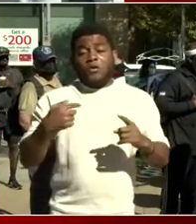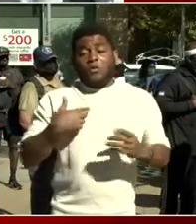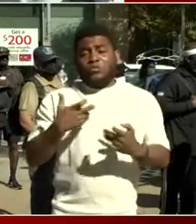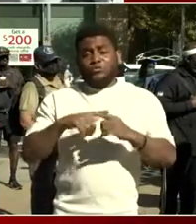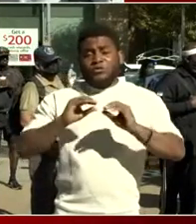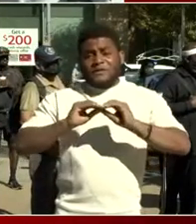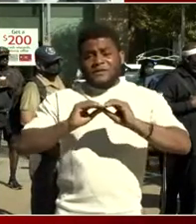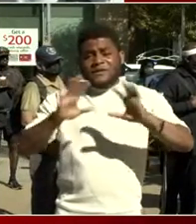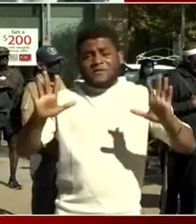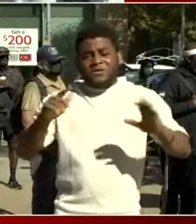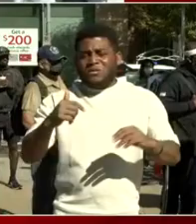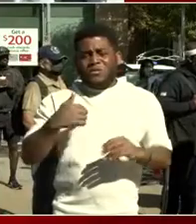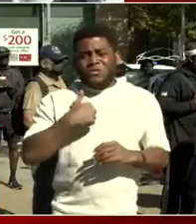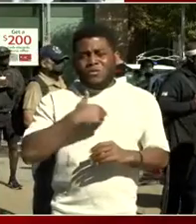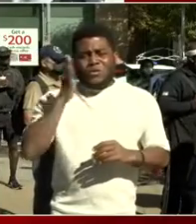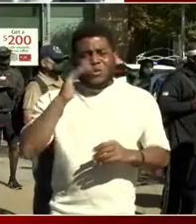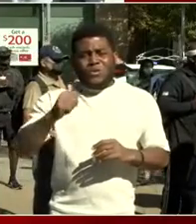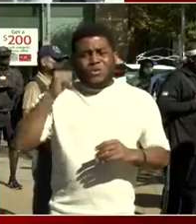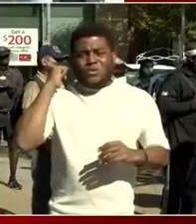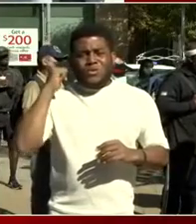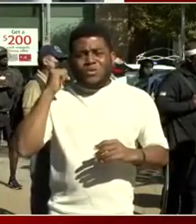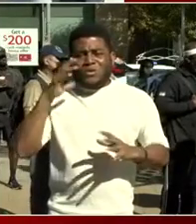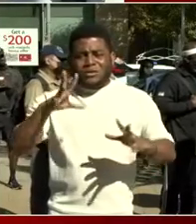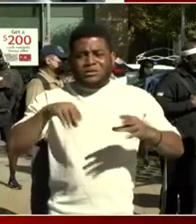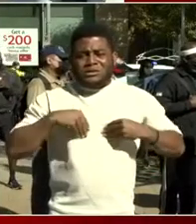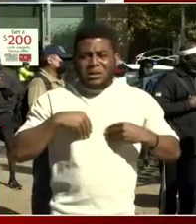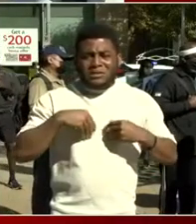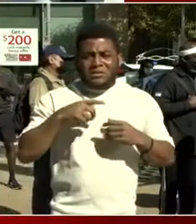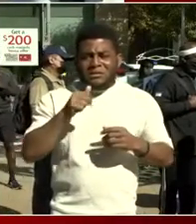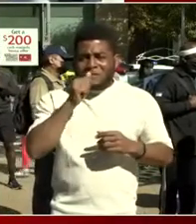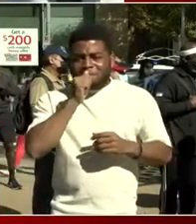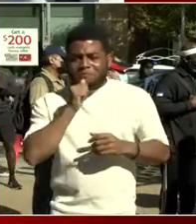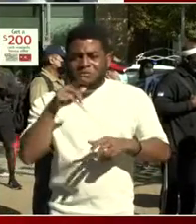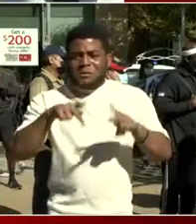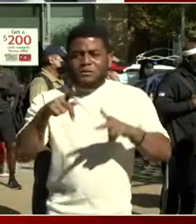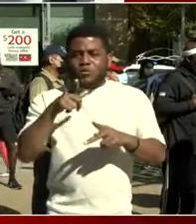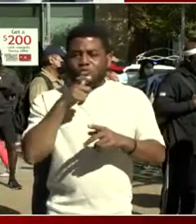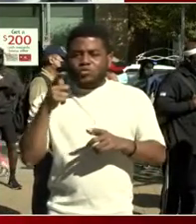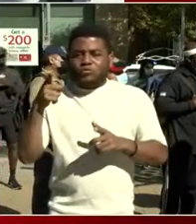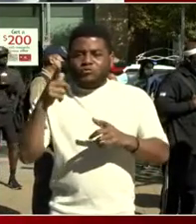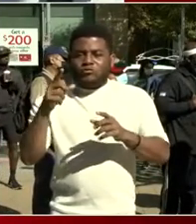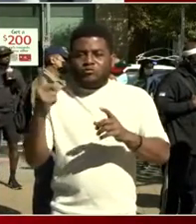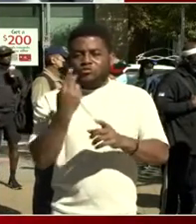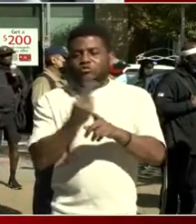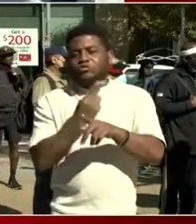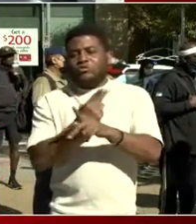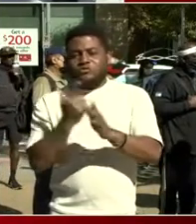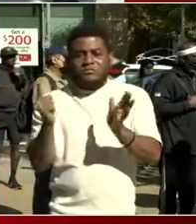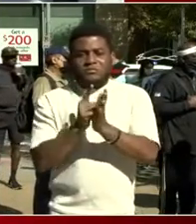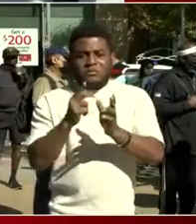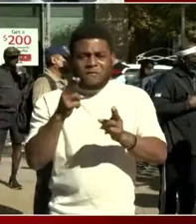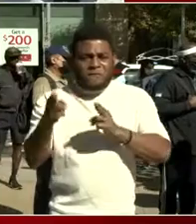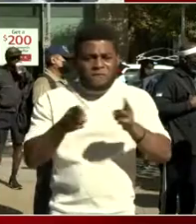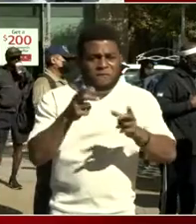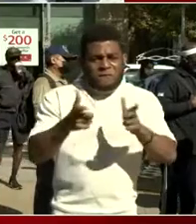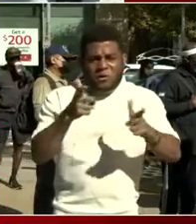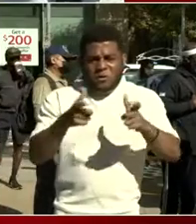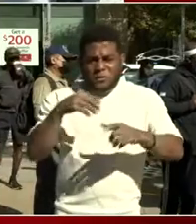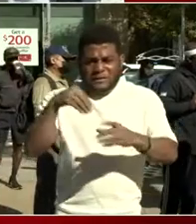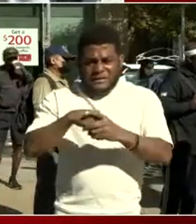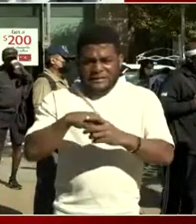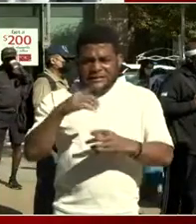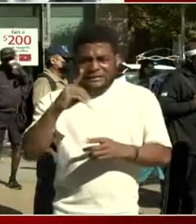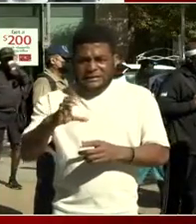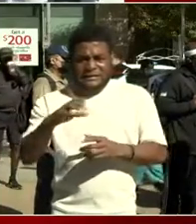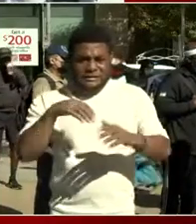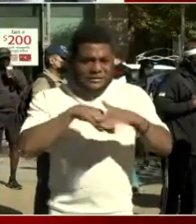not tolerate people using guns in our city. So if you insist on terrorizing neighborhoods and each other